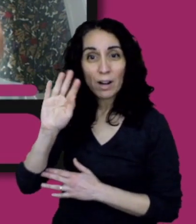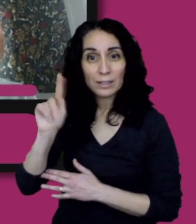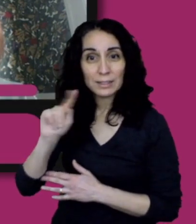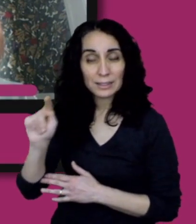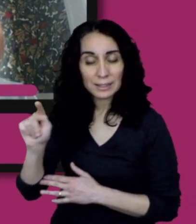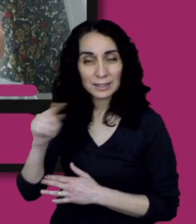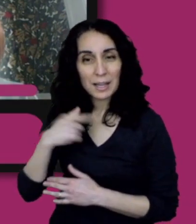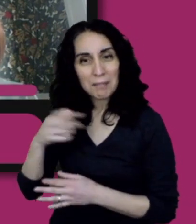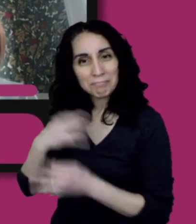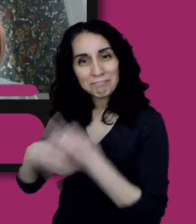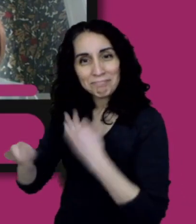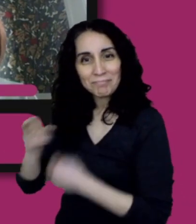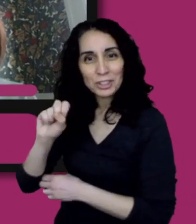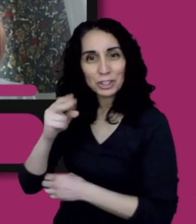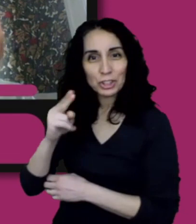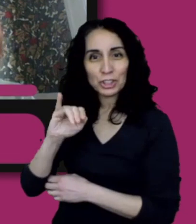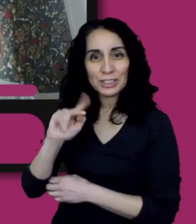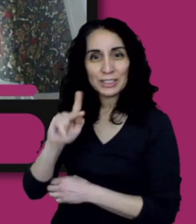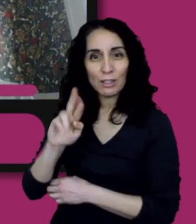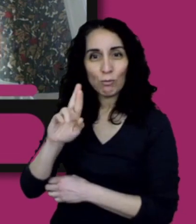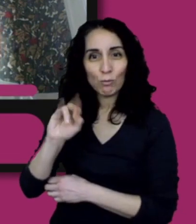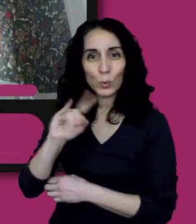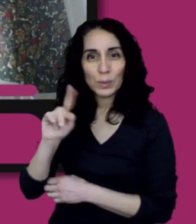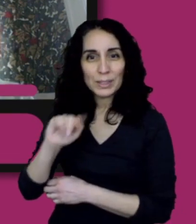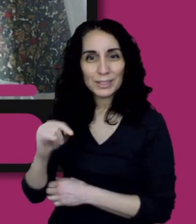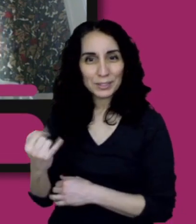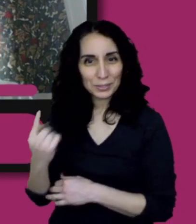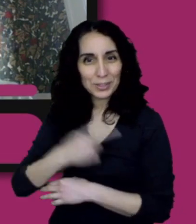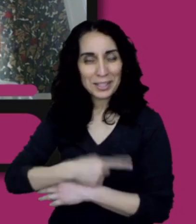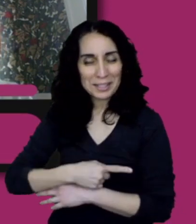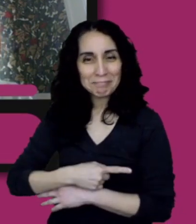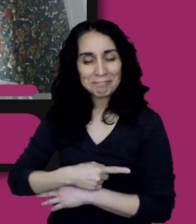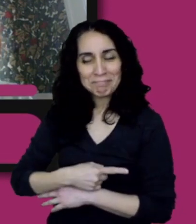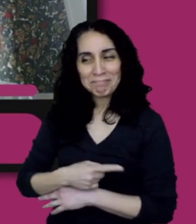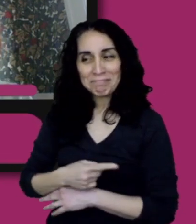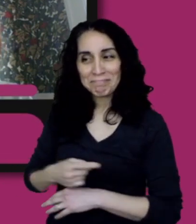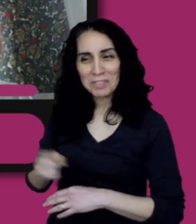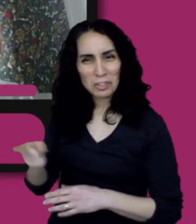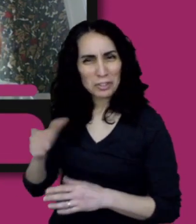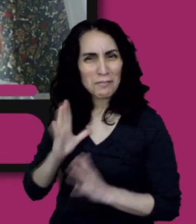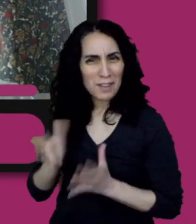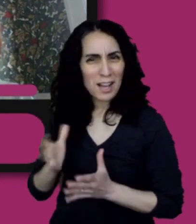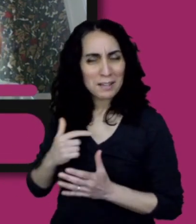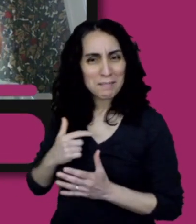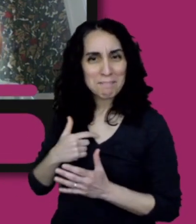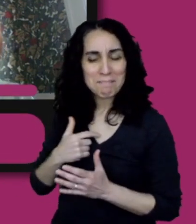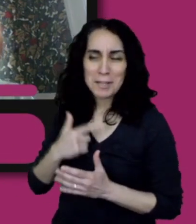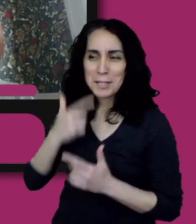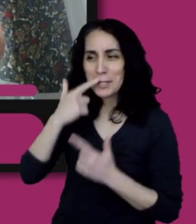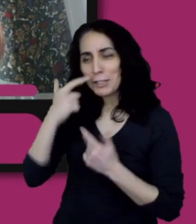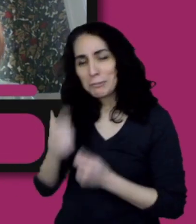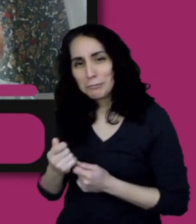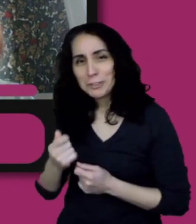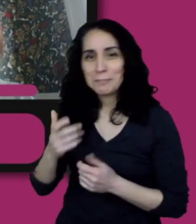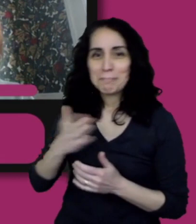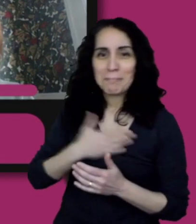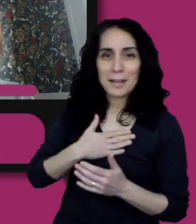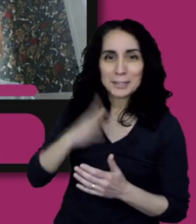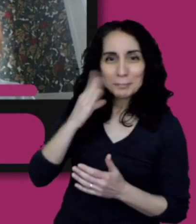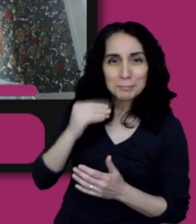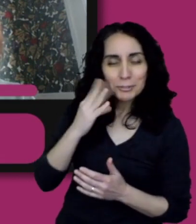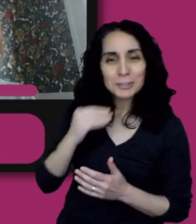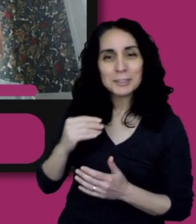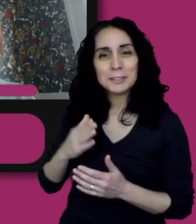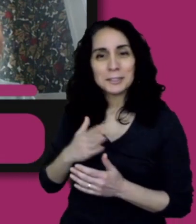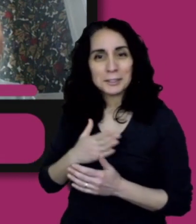fine. She will be back next week. There have been a couple of these that, because of my position or my interest